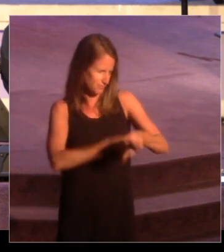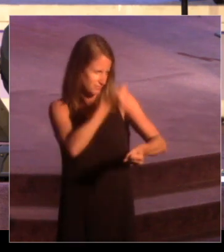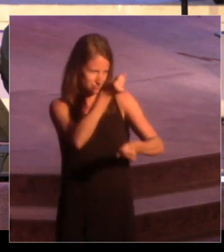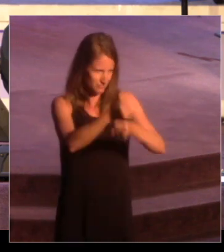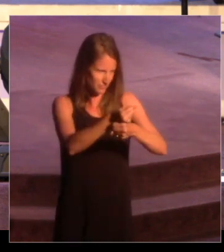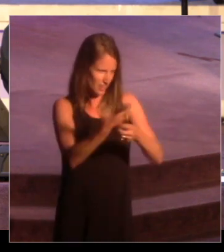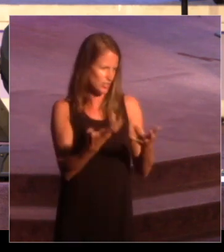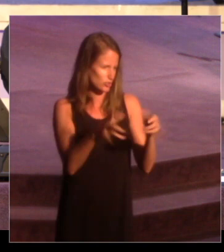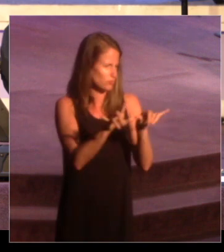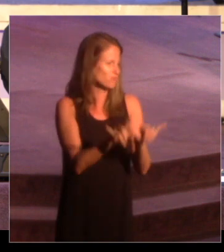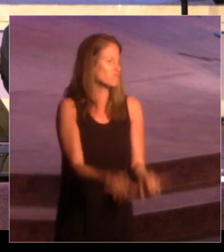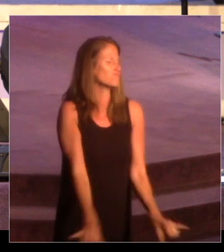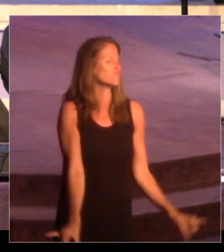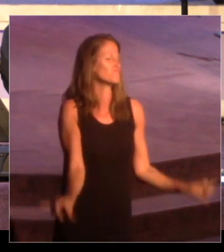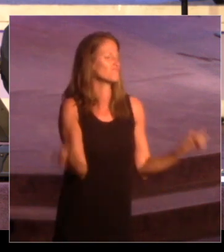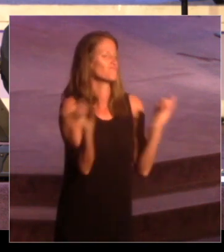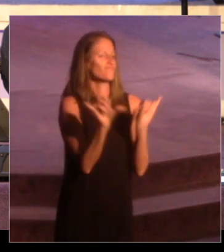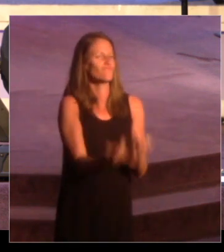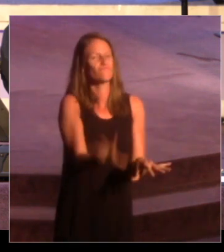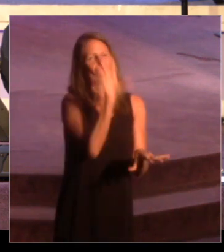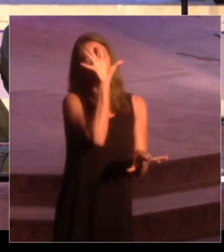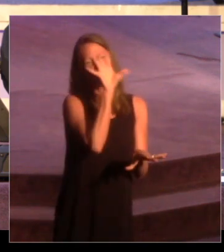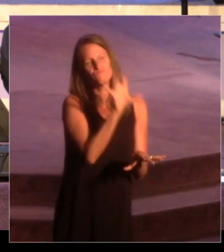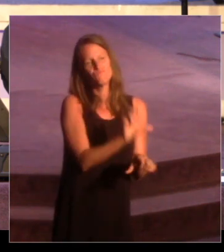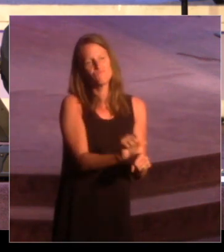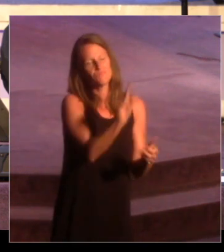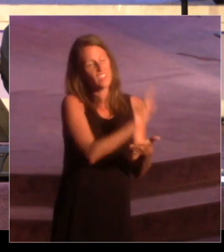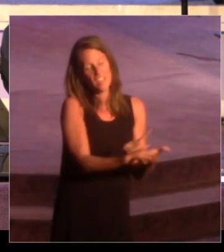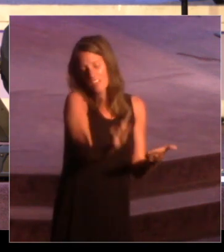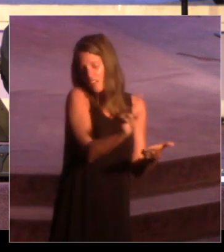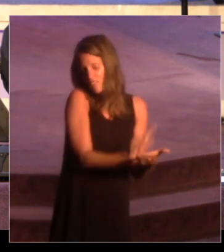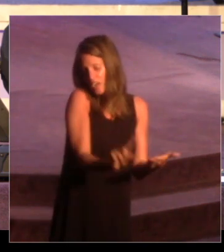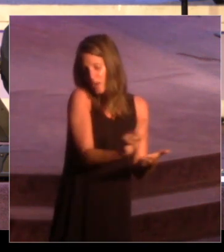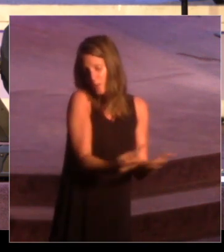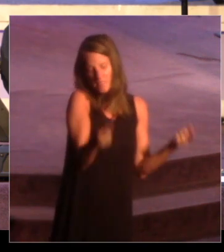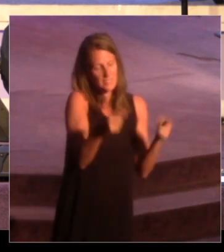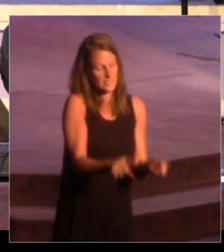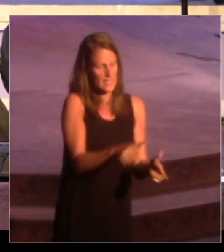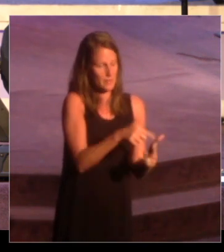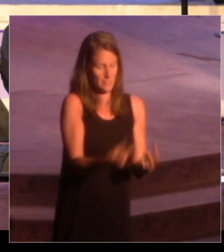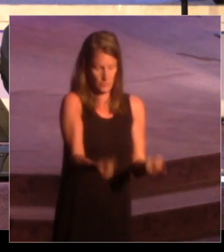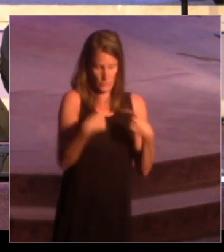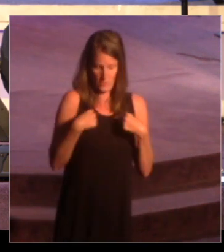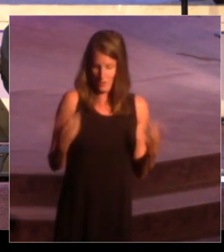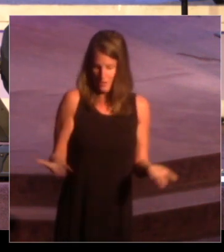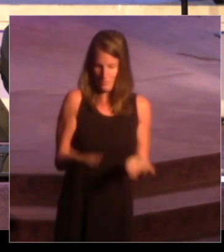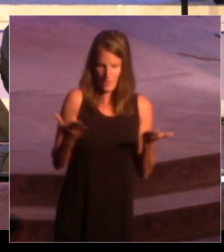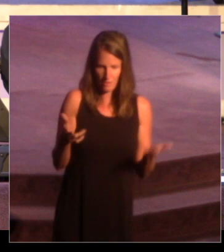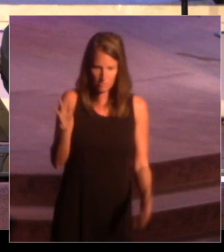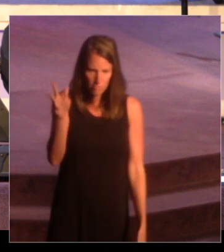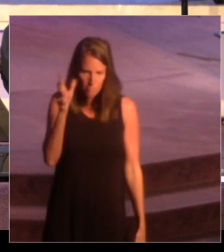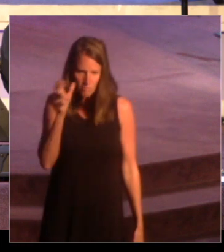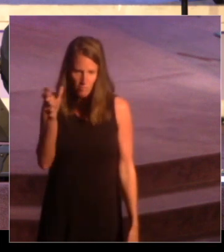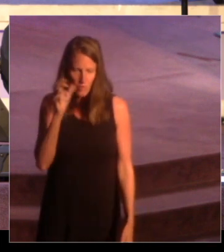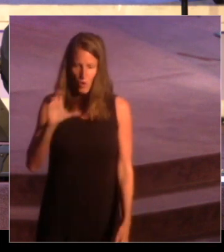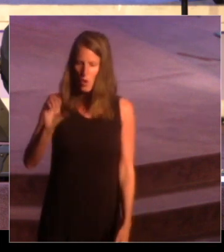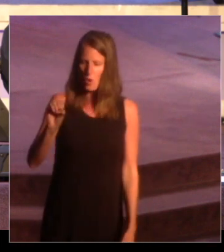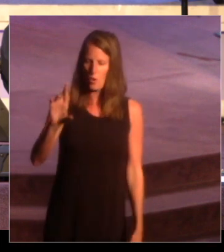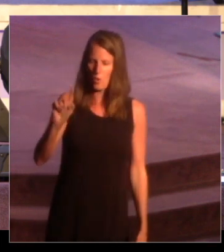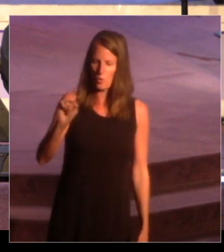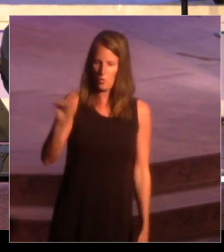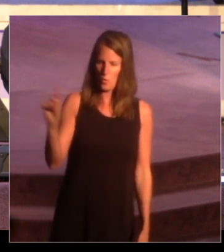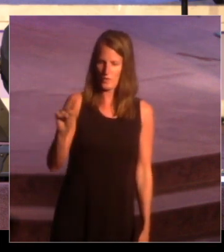get into our habits. We get into our rhythms. Every week looks the same. And then we come hear something like this, and I'm talking about Cortez